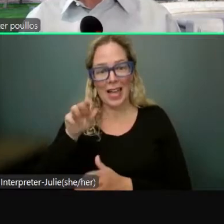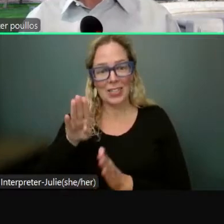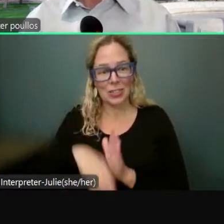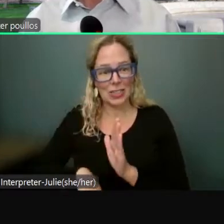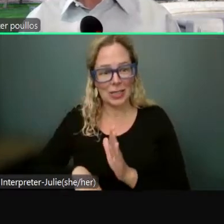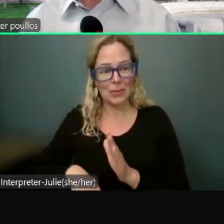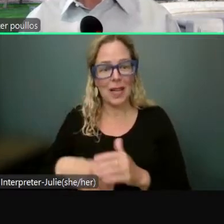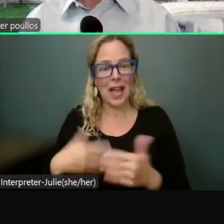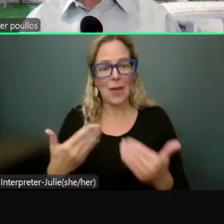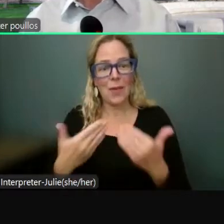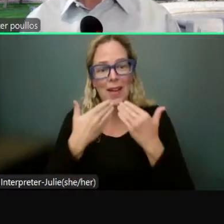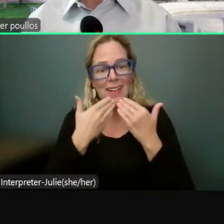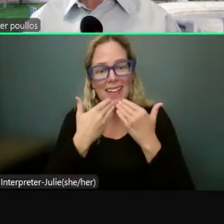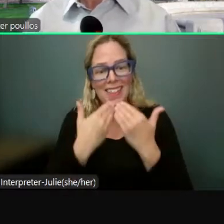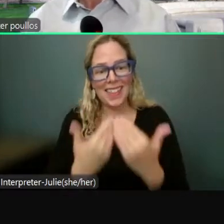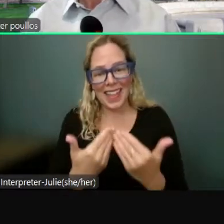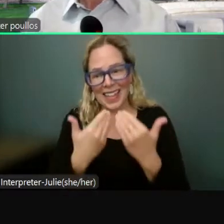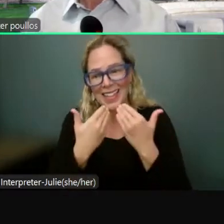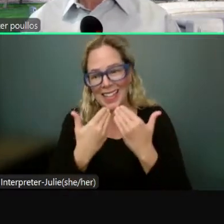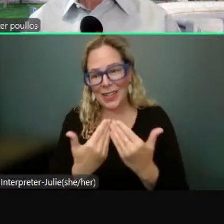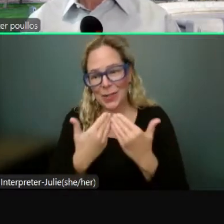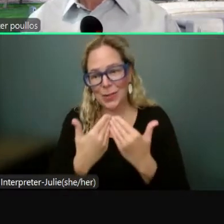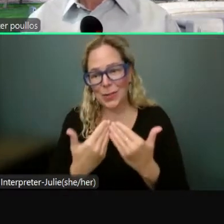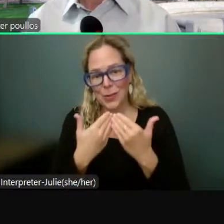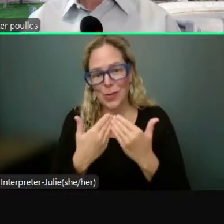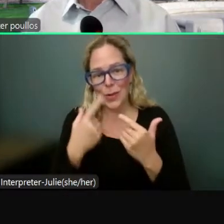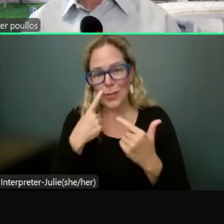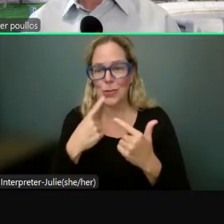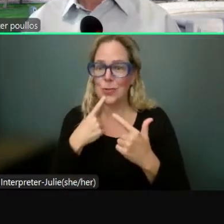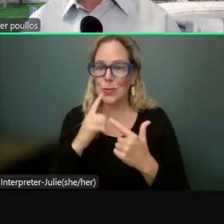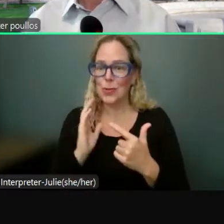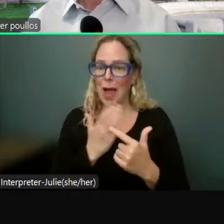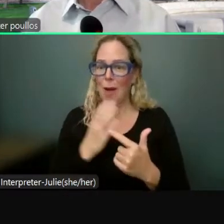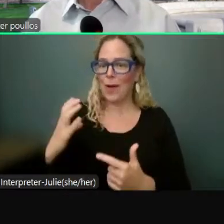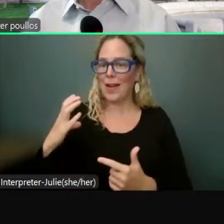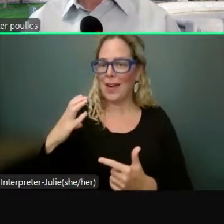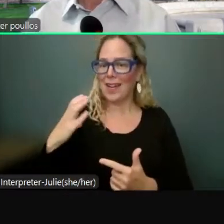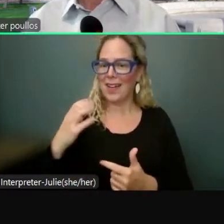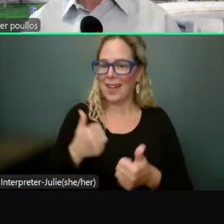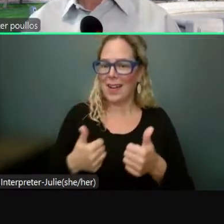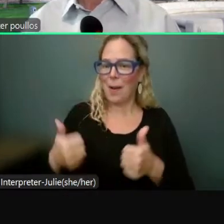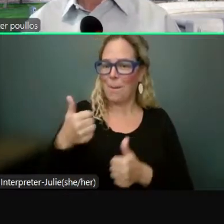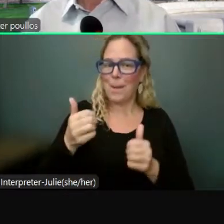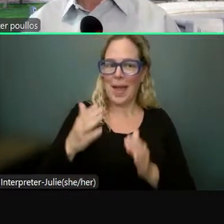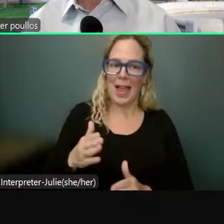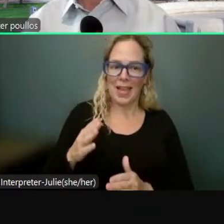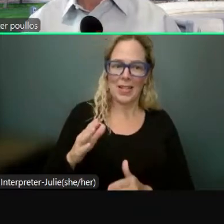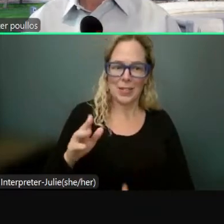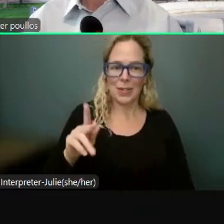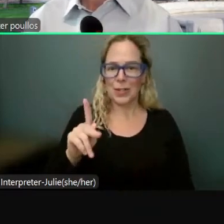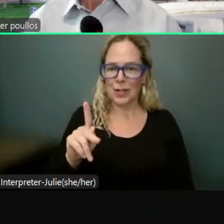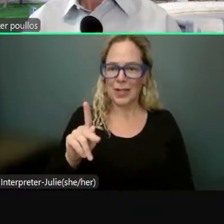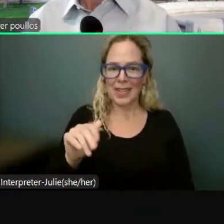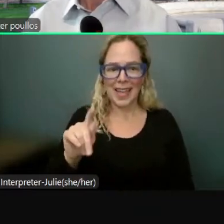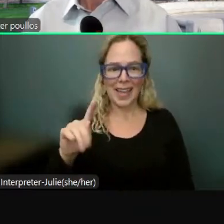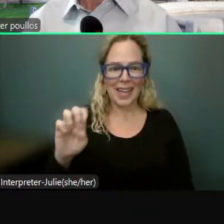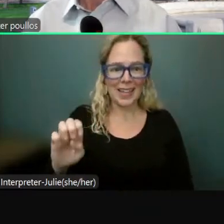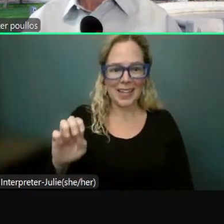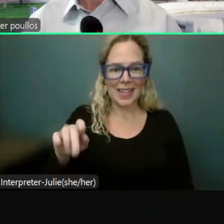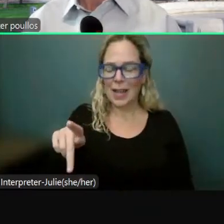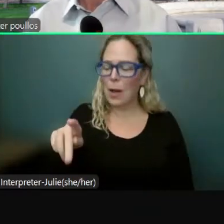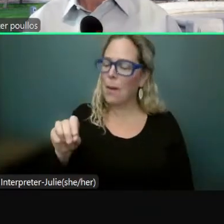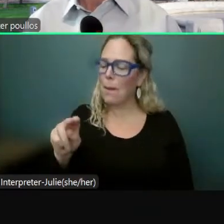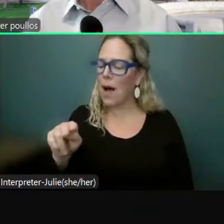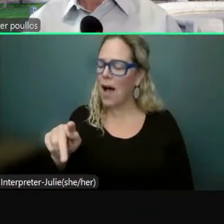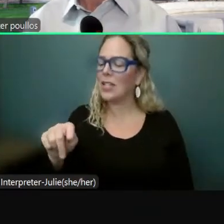say thank you, especially to our commander, Katie Pontius, who is our event planner in